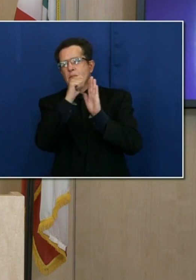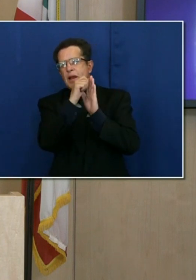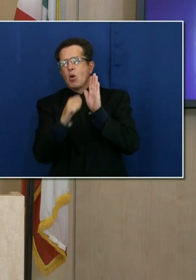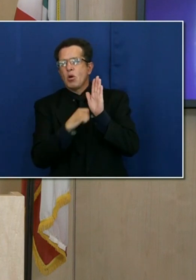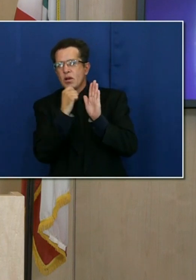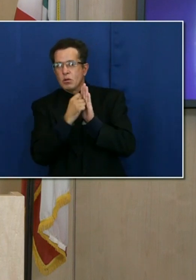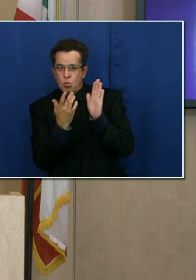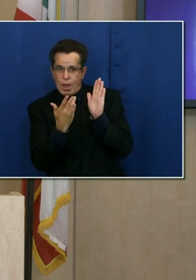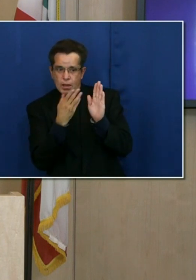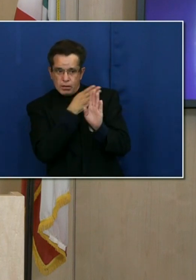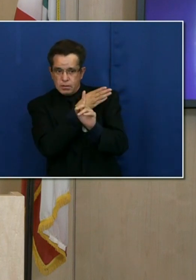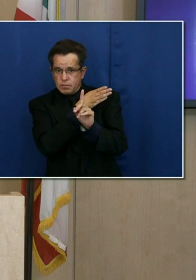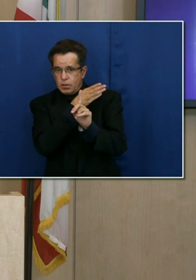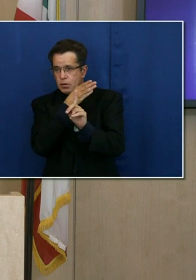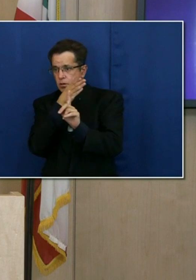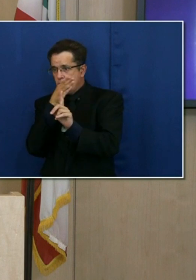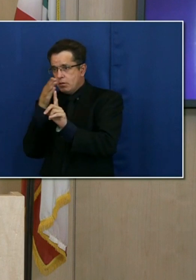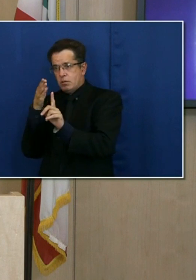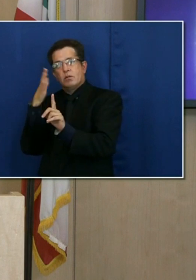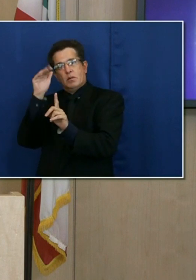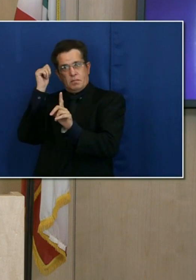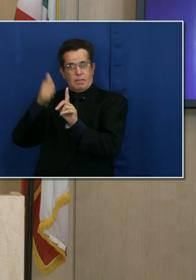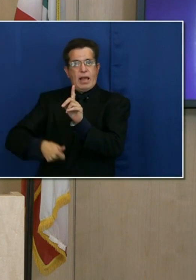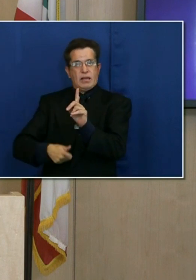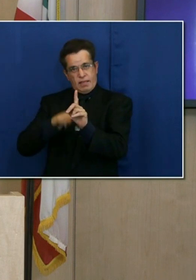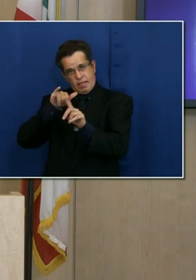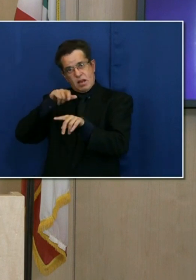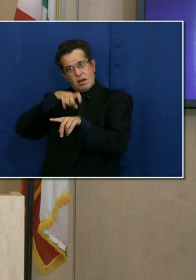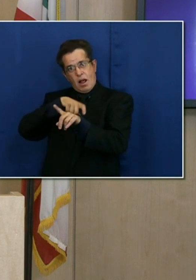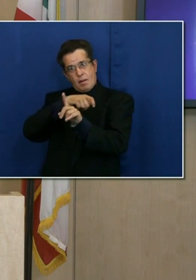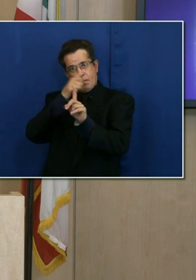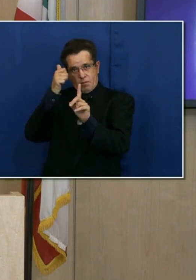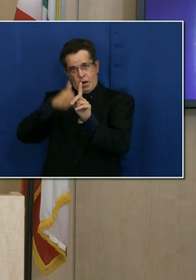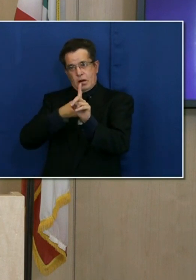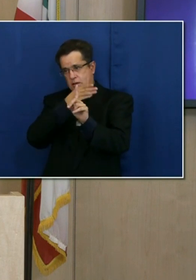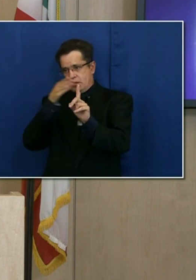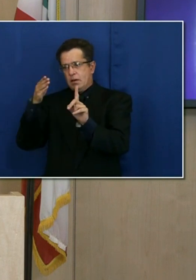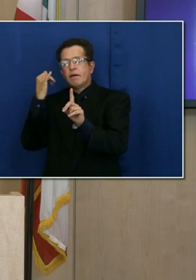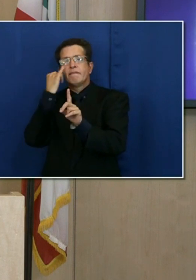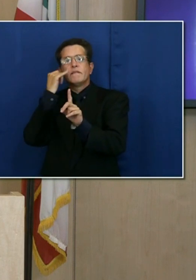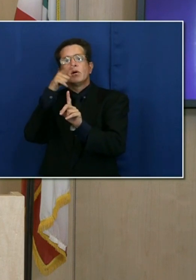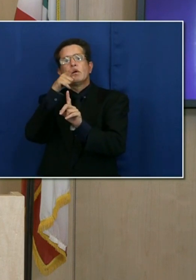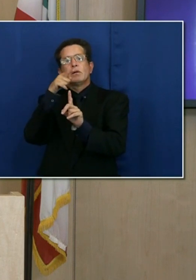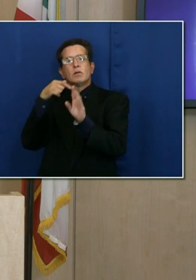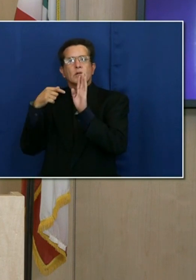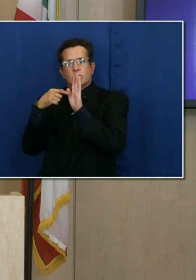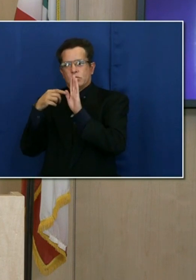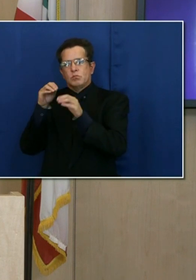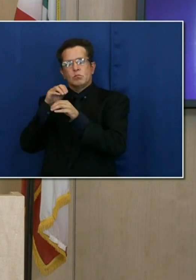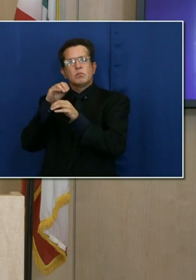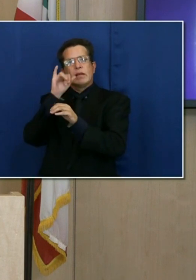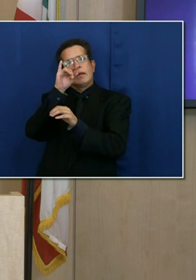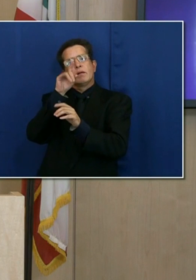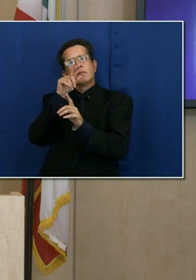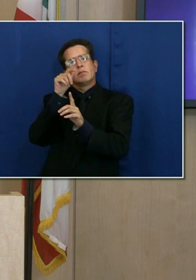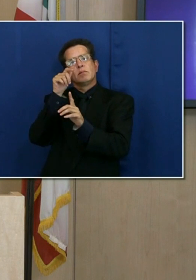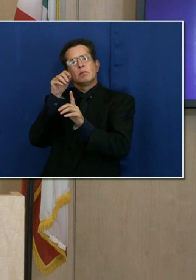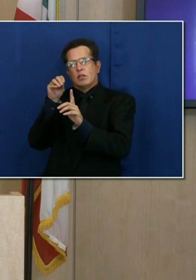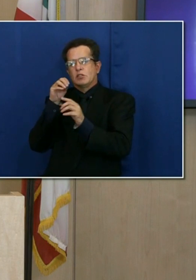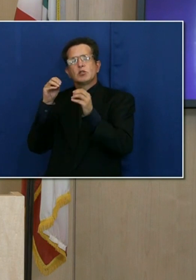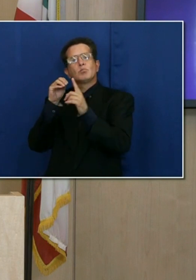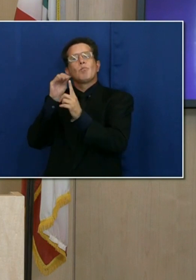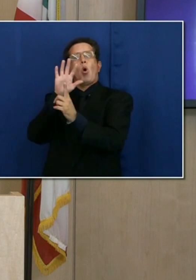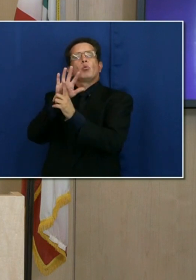go progress through that incubation period, if you are exposed during the latter part of the 14-day